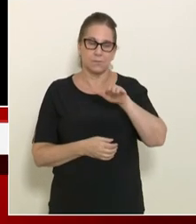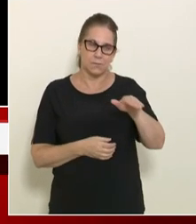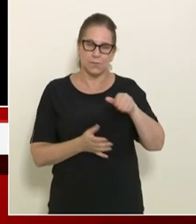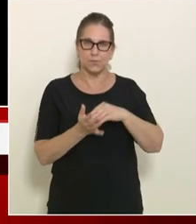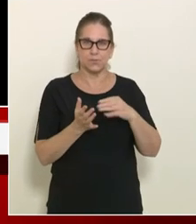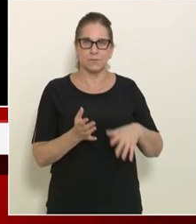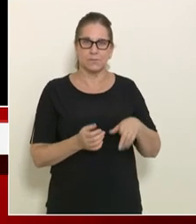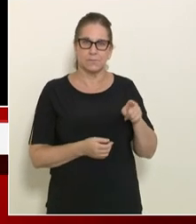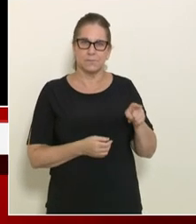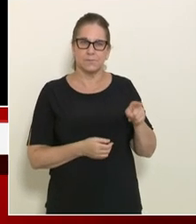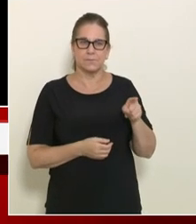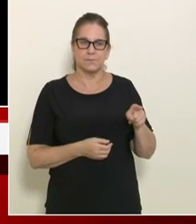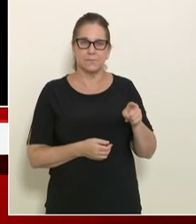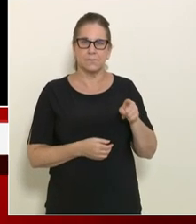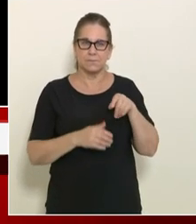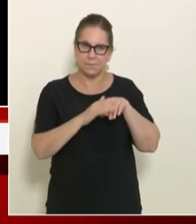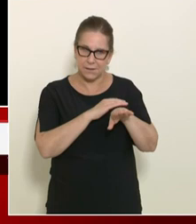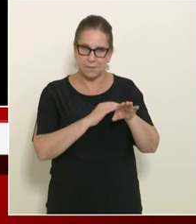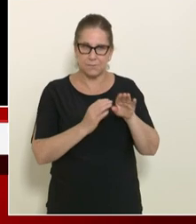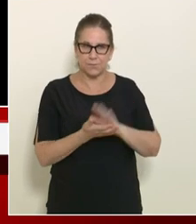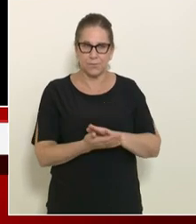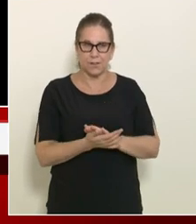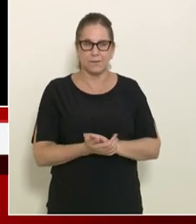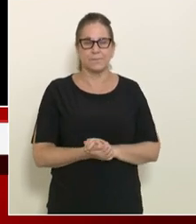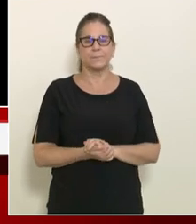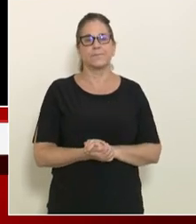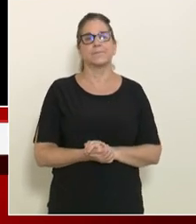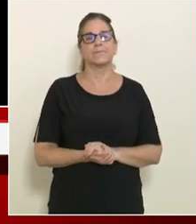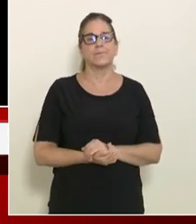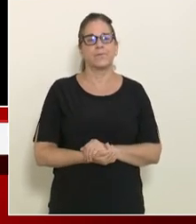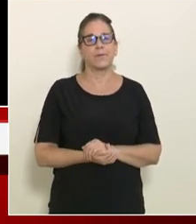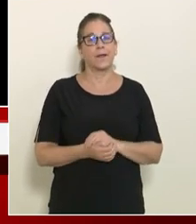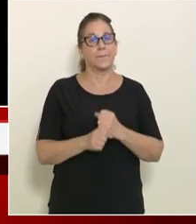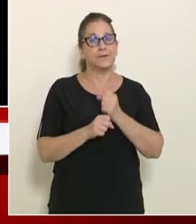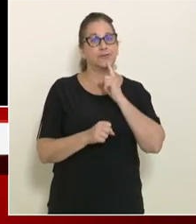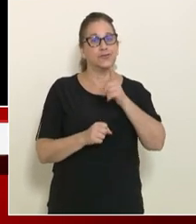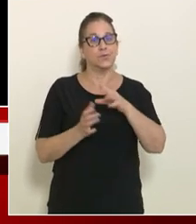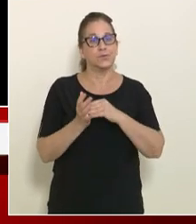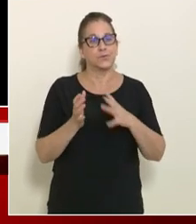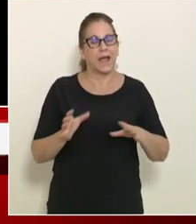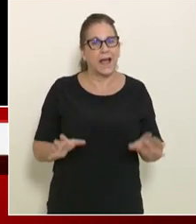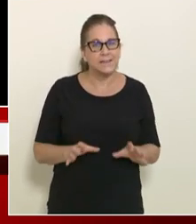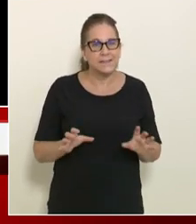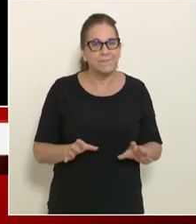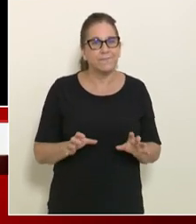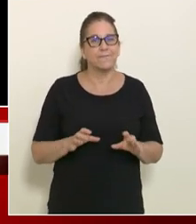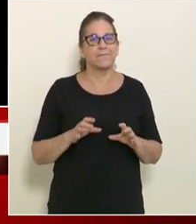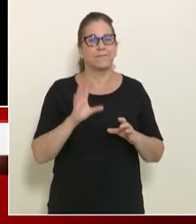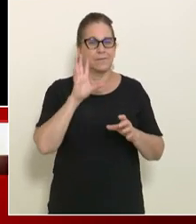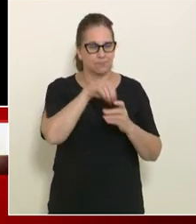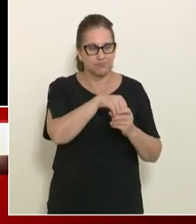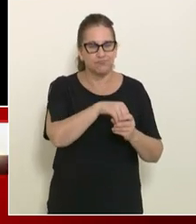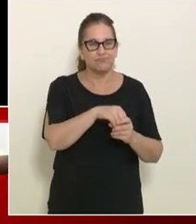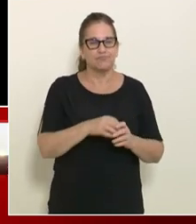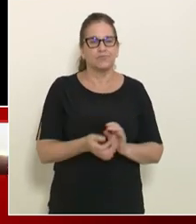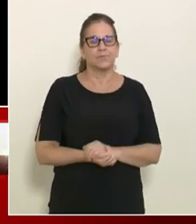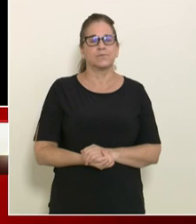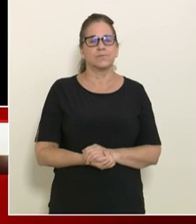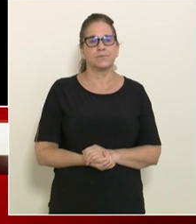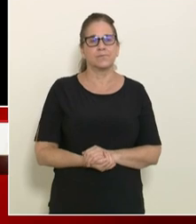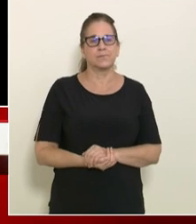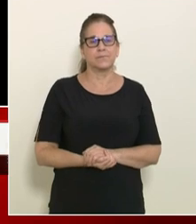students are actively engaged each day. To prepare for this school year, we are leaning back on our